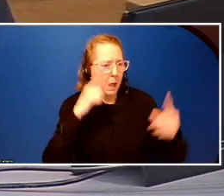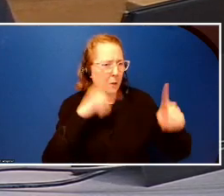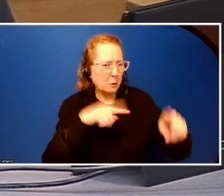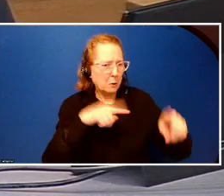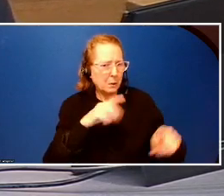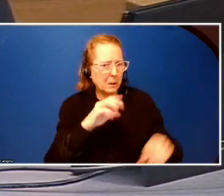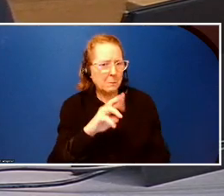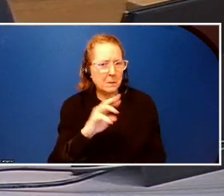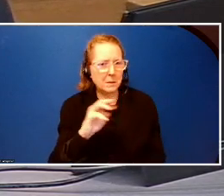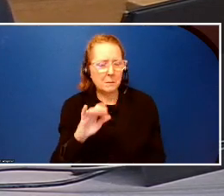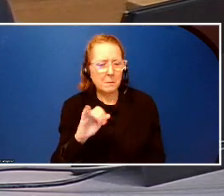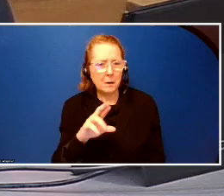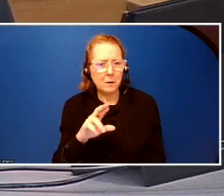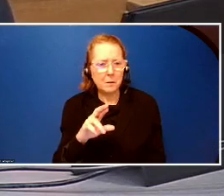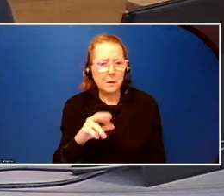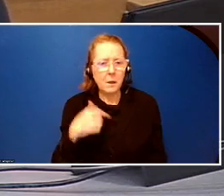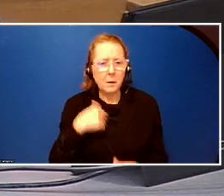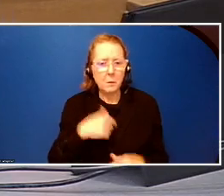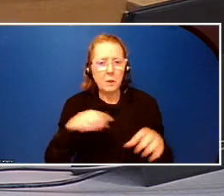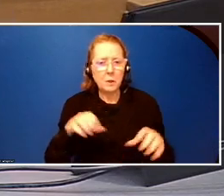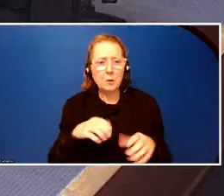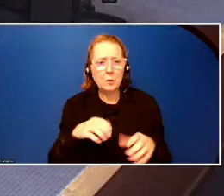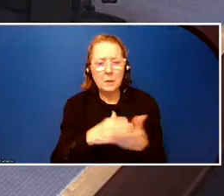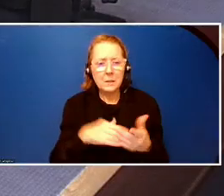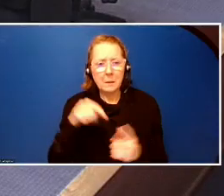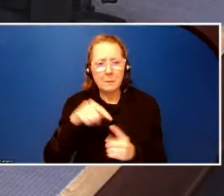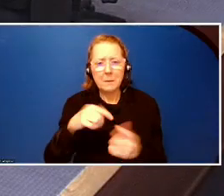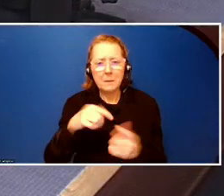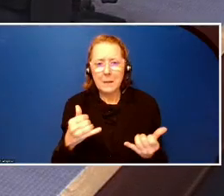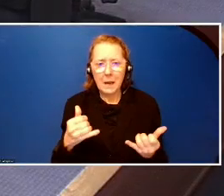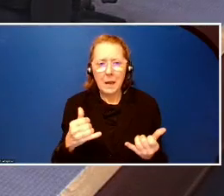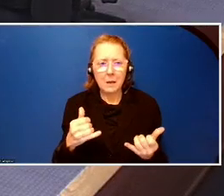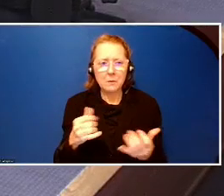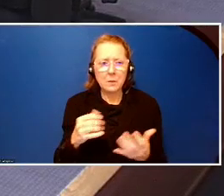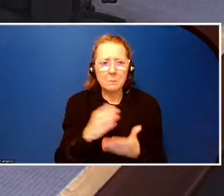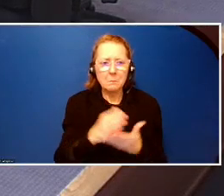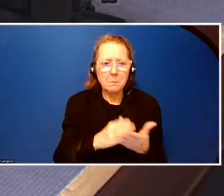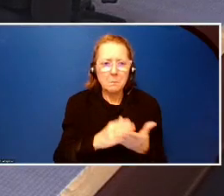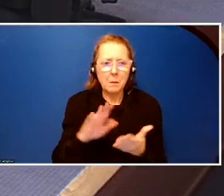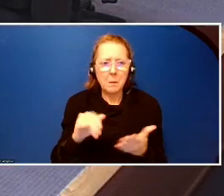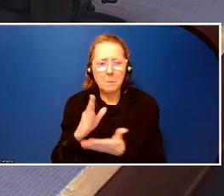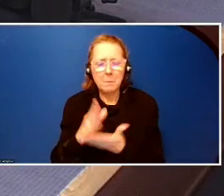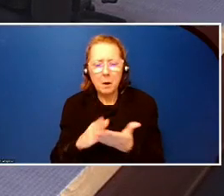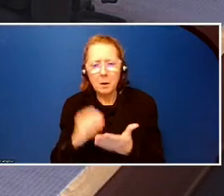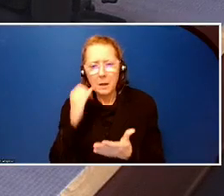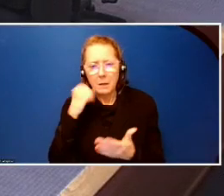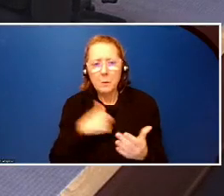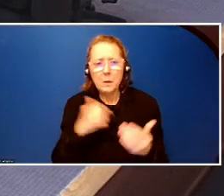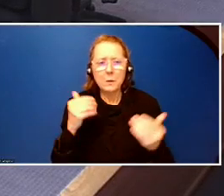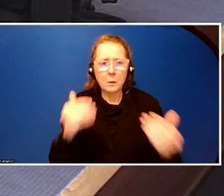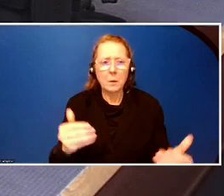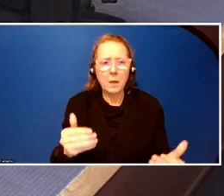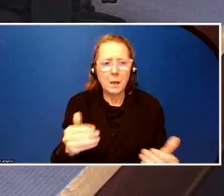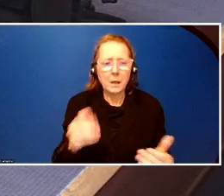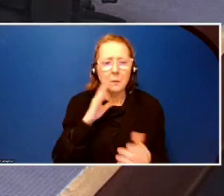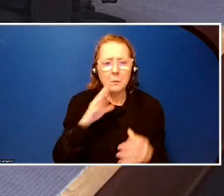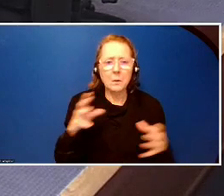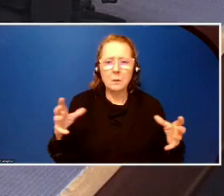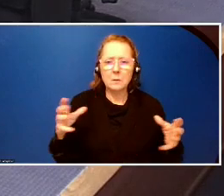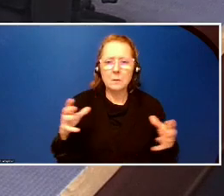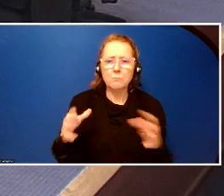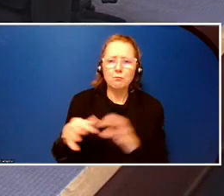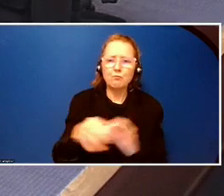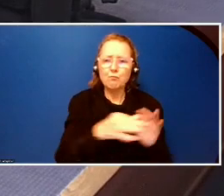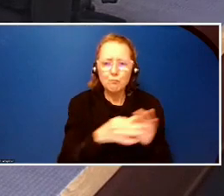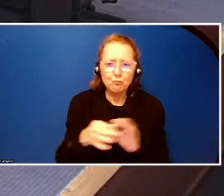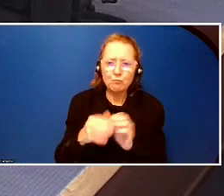are doing bits and pieces of this now, piecemeal. If we were to move forward with this motion, it'll actually bring us together and give us a clearer vision